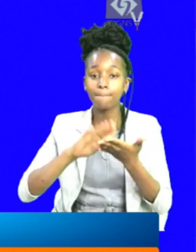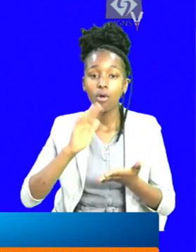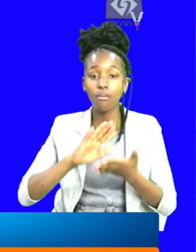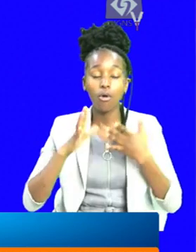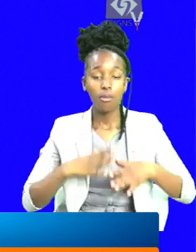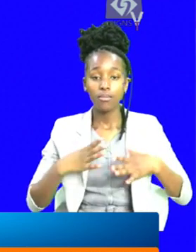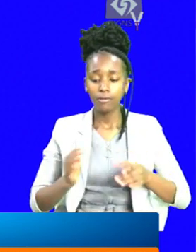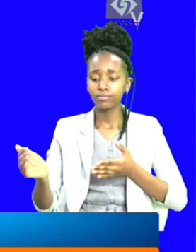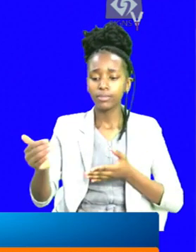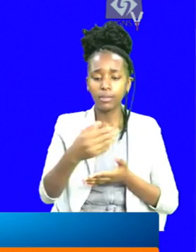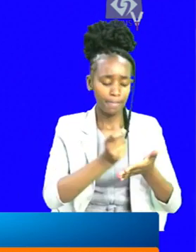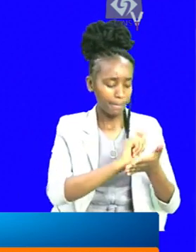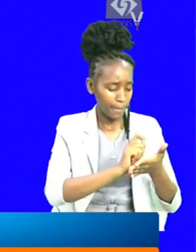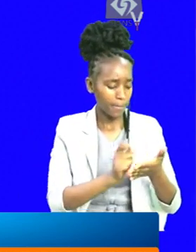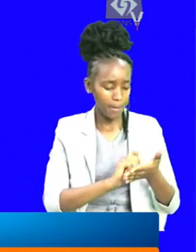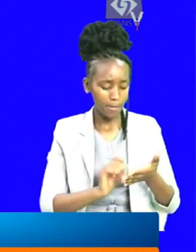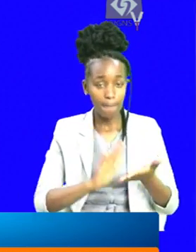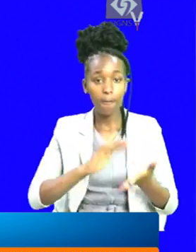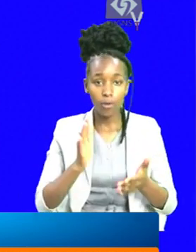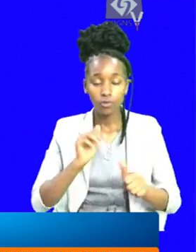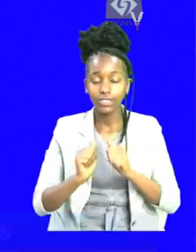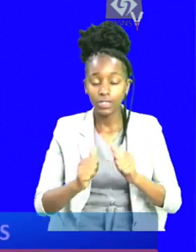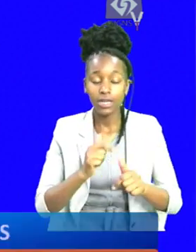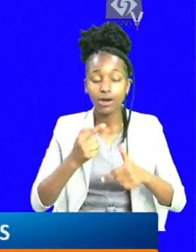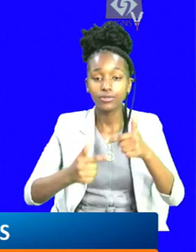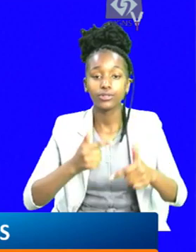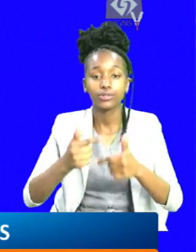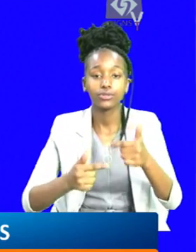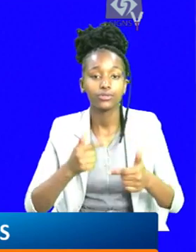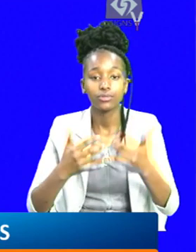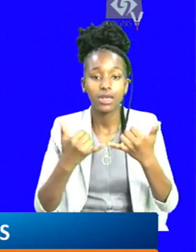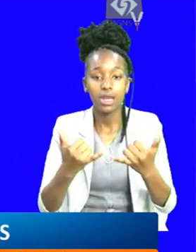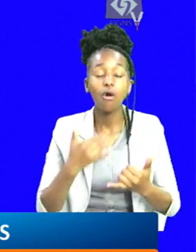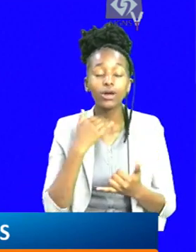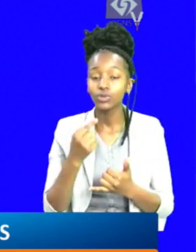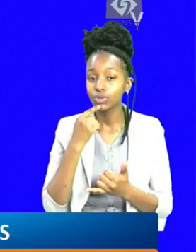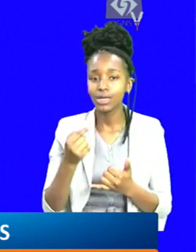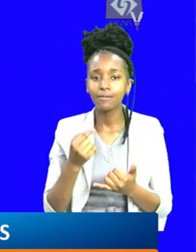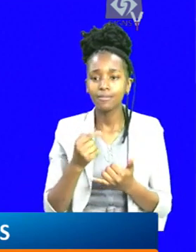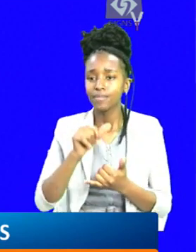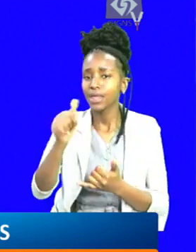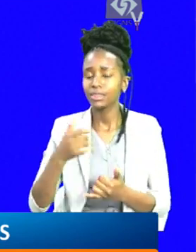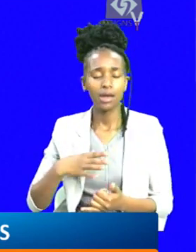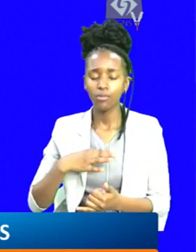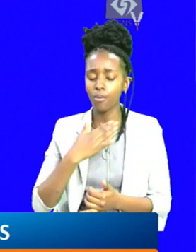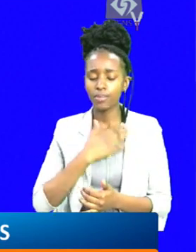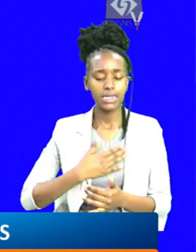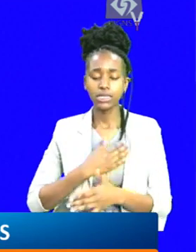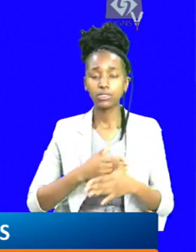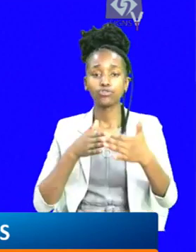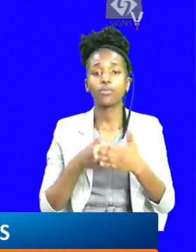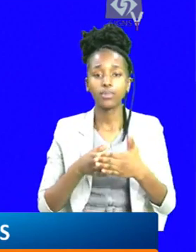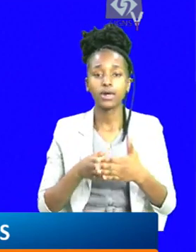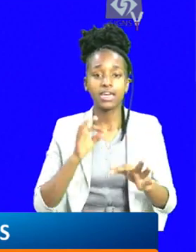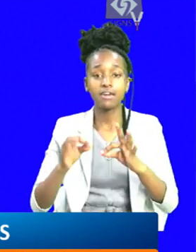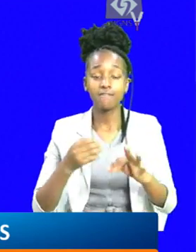more people to come out and append their signatures to this historic undertaking. We want to ask you to cease waging